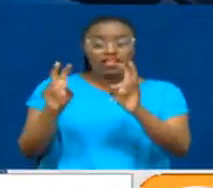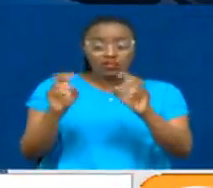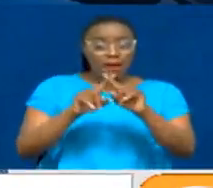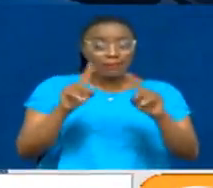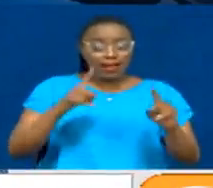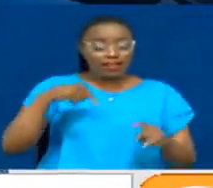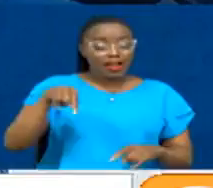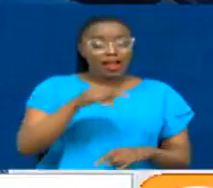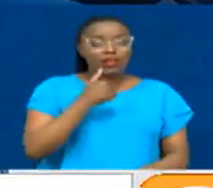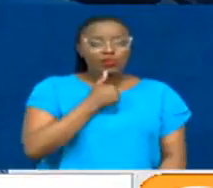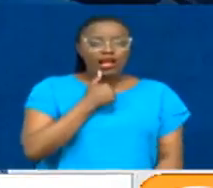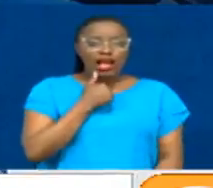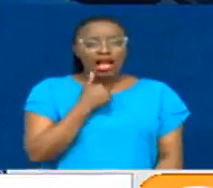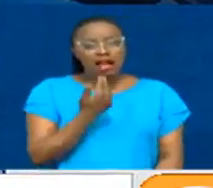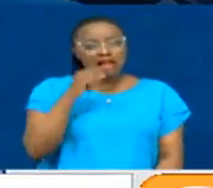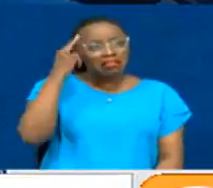although we have,